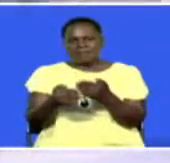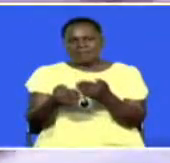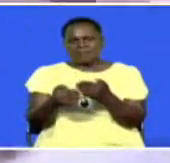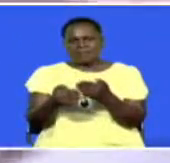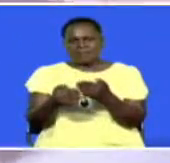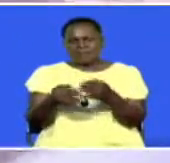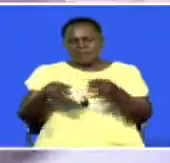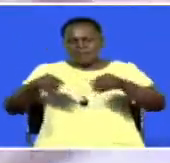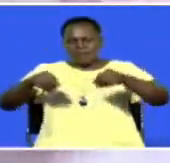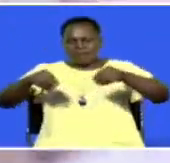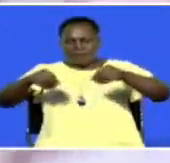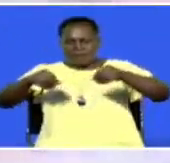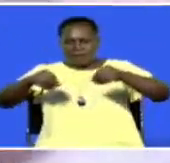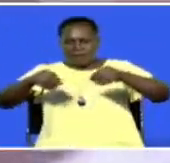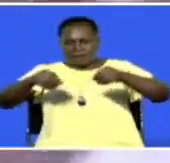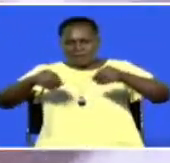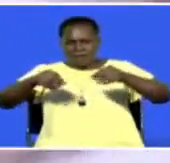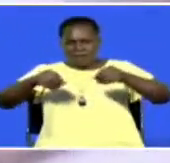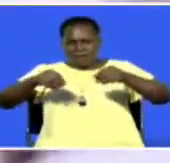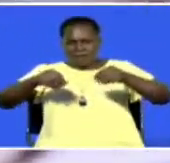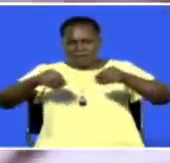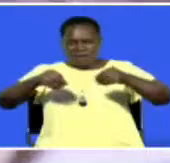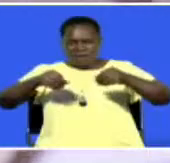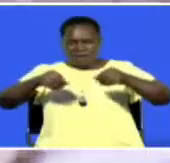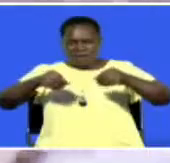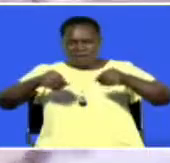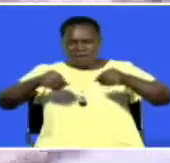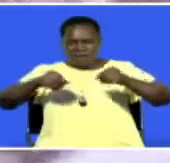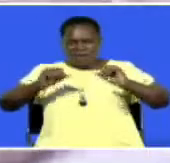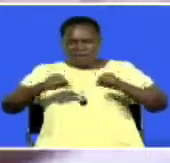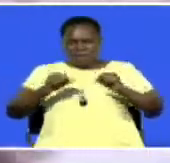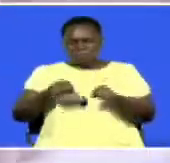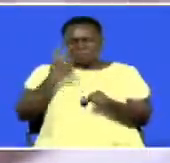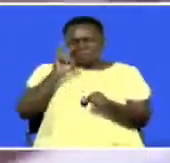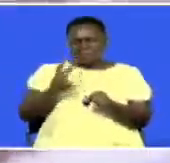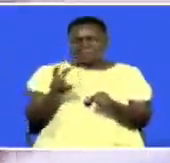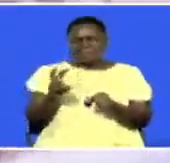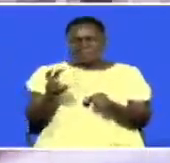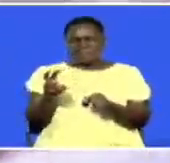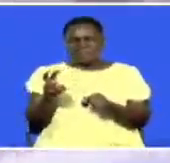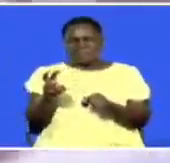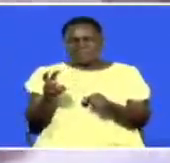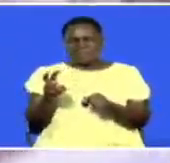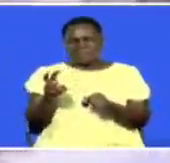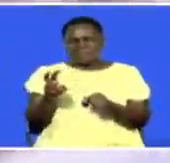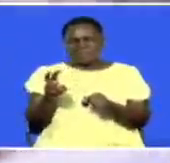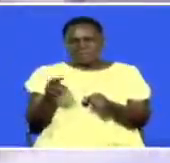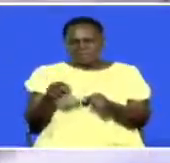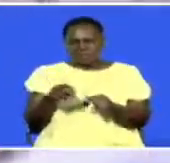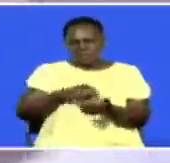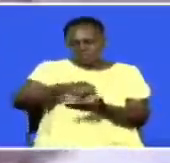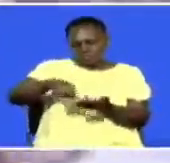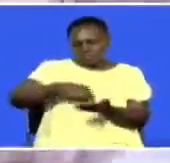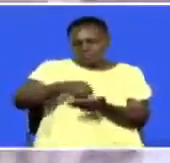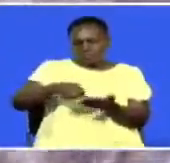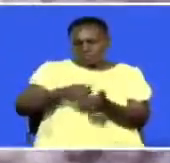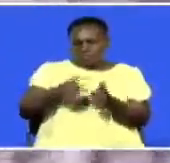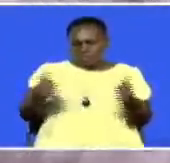the flour. Let me see if I can just, you stir it